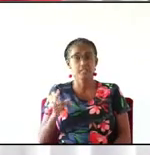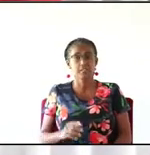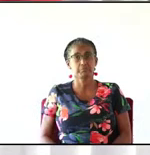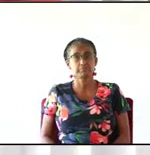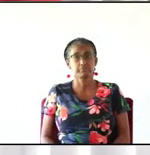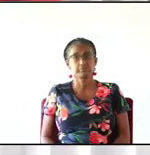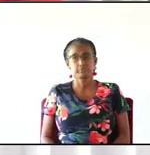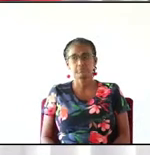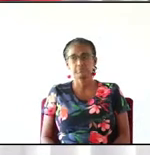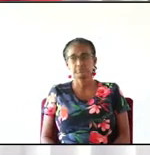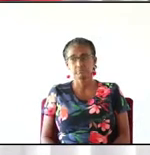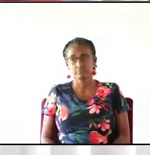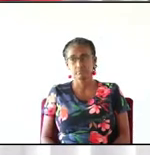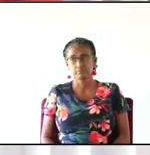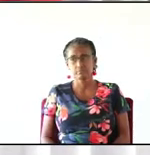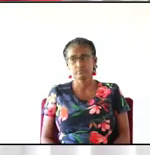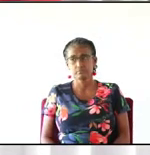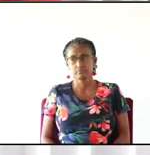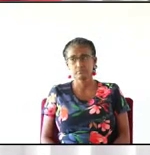Today's scripture reading.